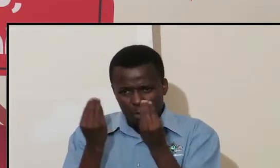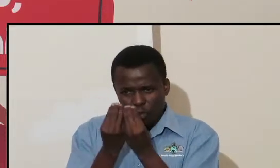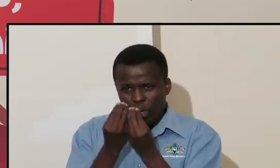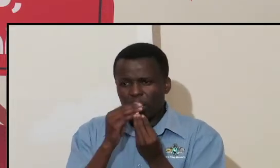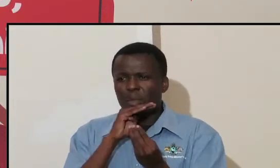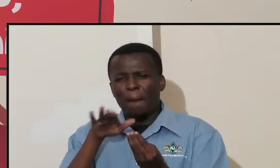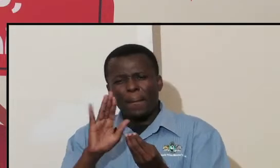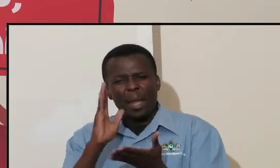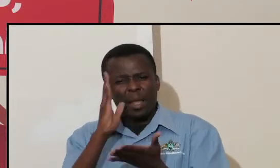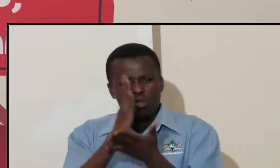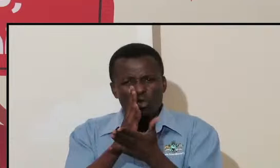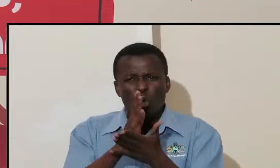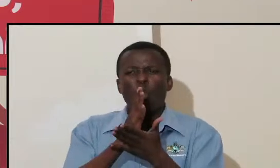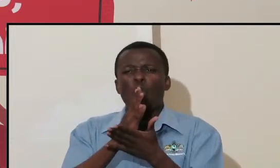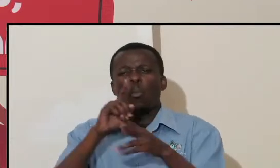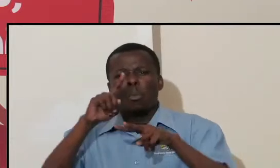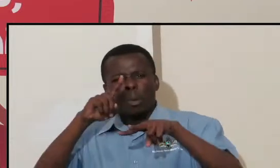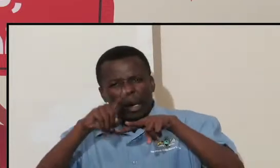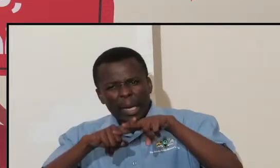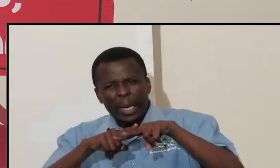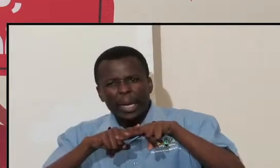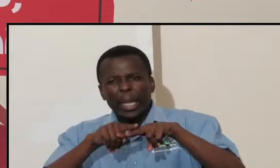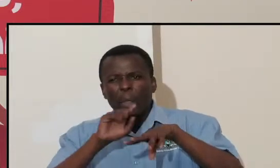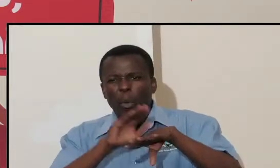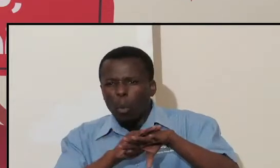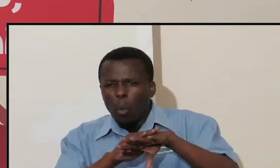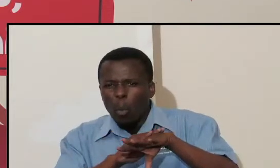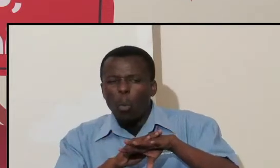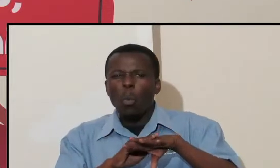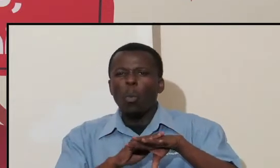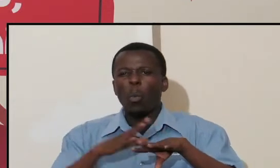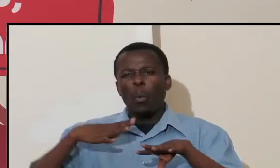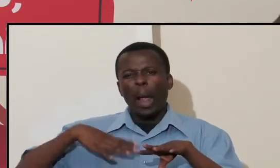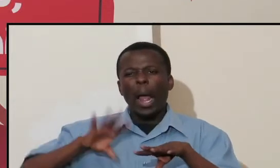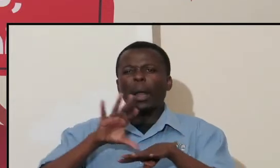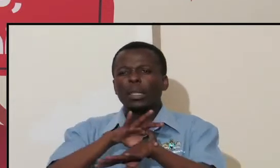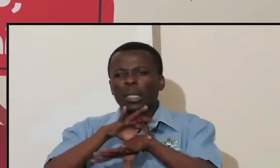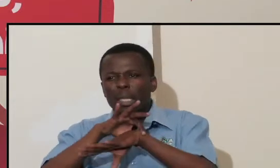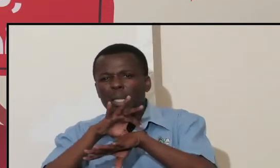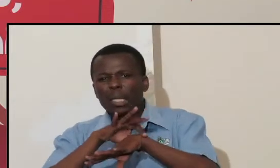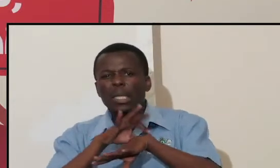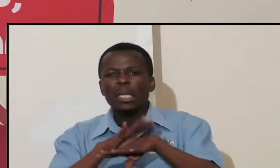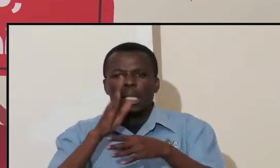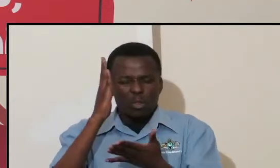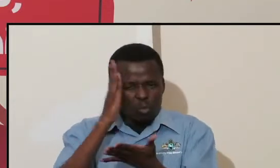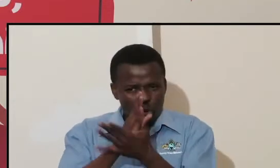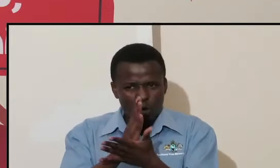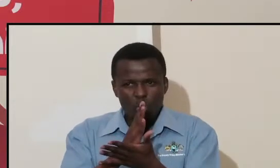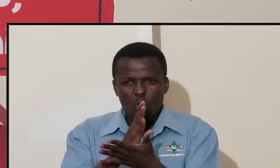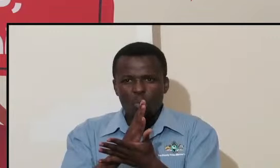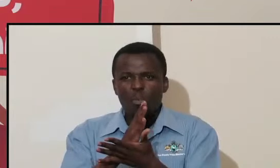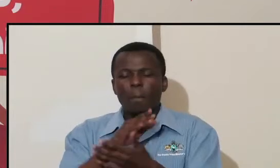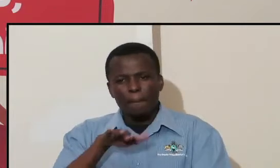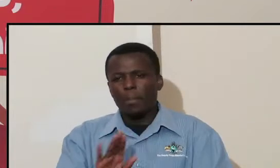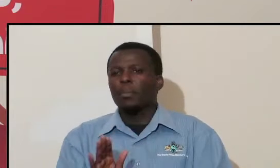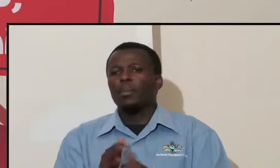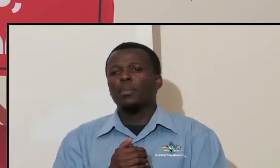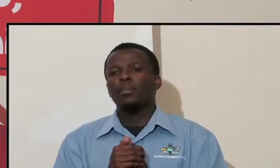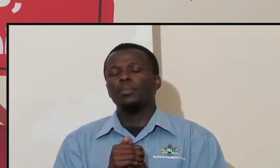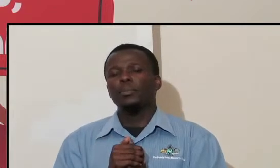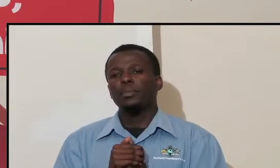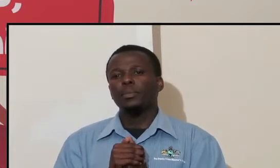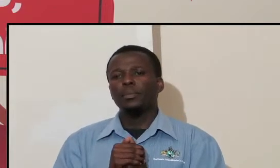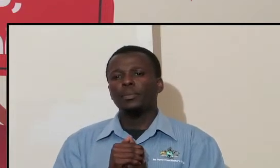ending AIDS, we are looking at ending pandemics. This is the theme for this year.